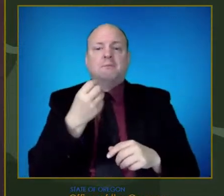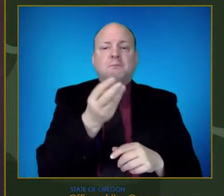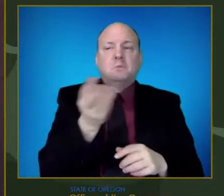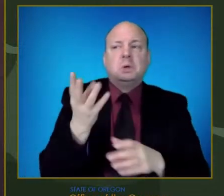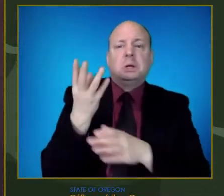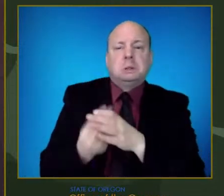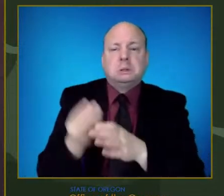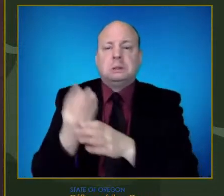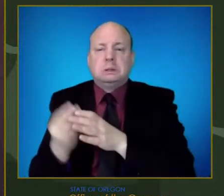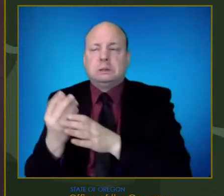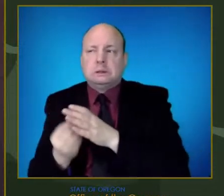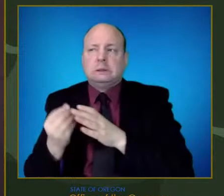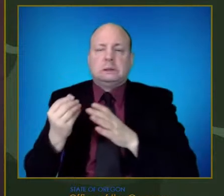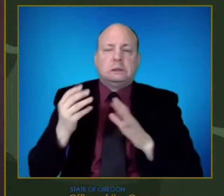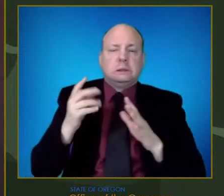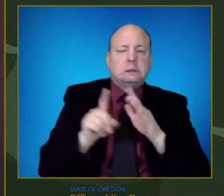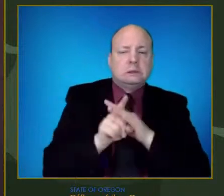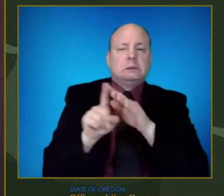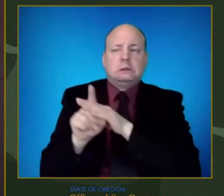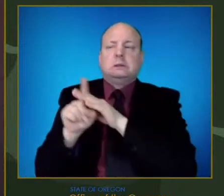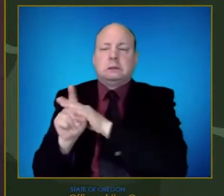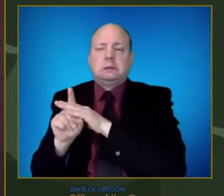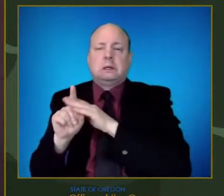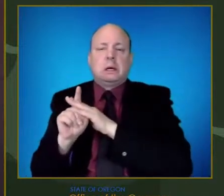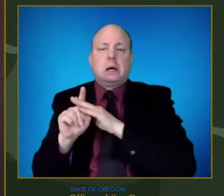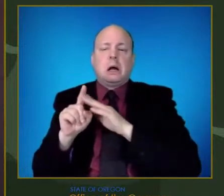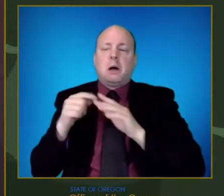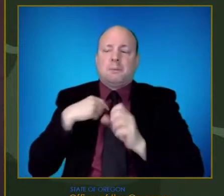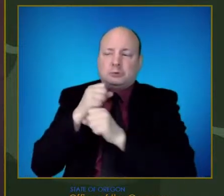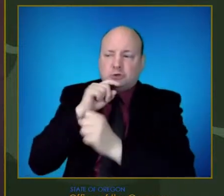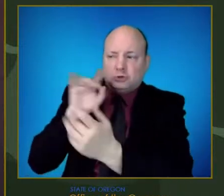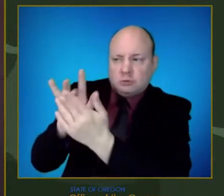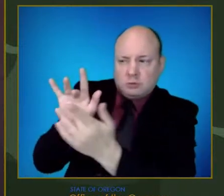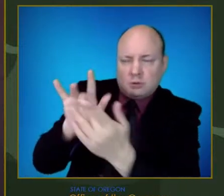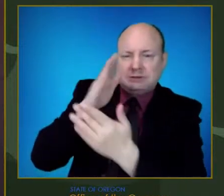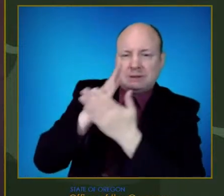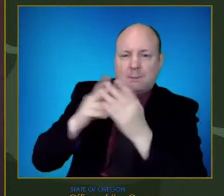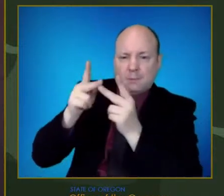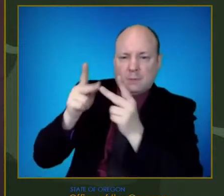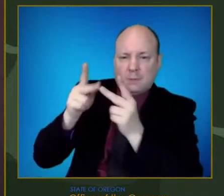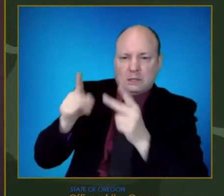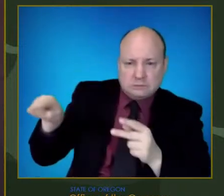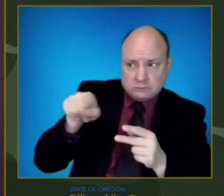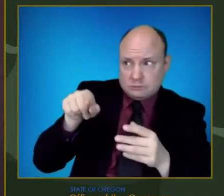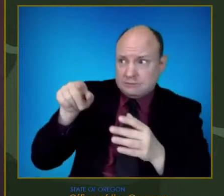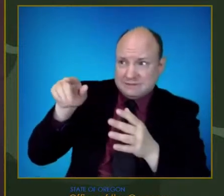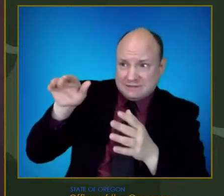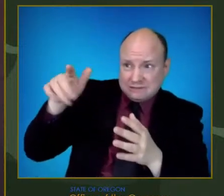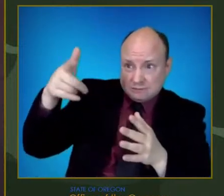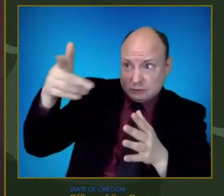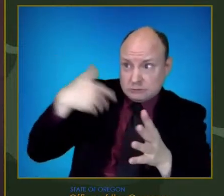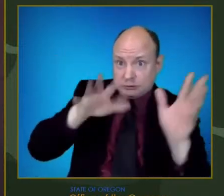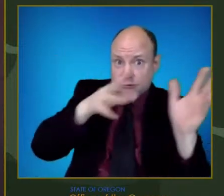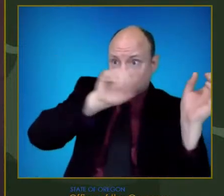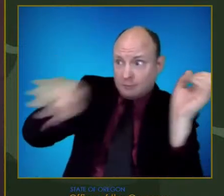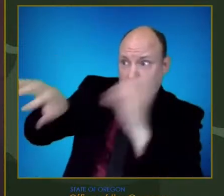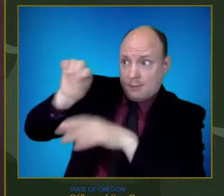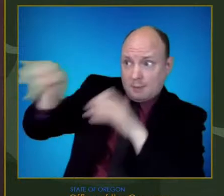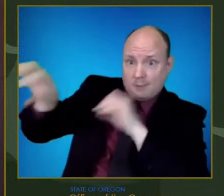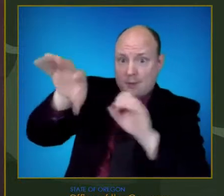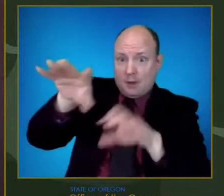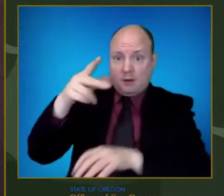in intentional and thoughtful outreach to vulnerable populations and organizing smaller targeted vaccine